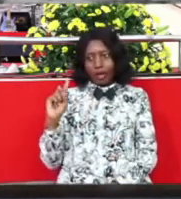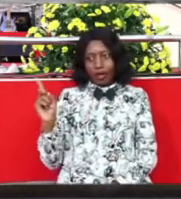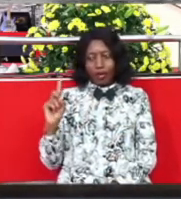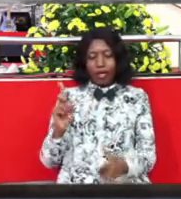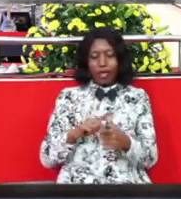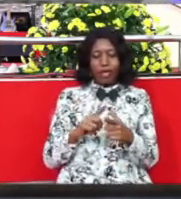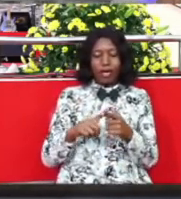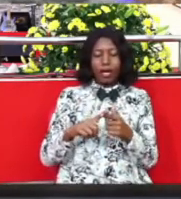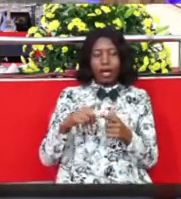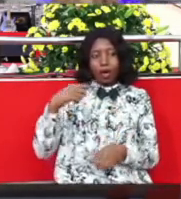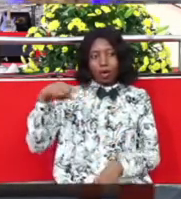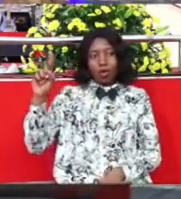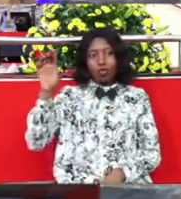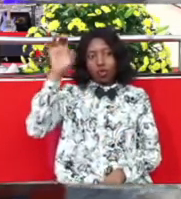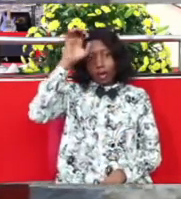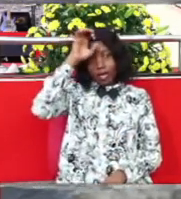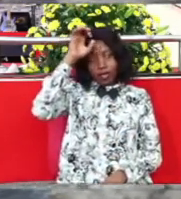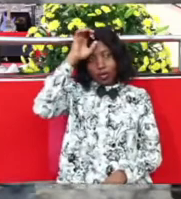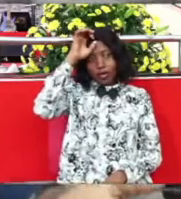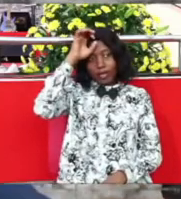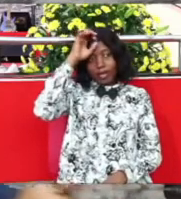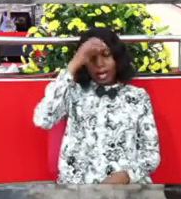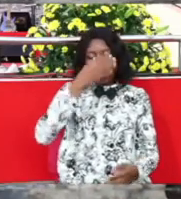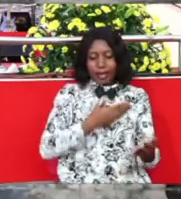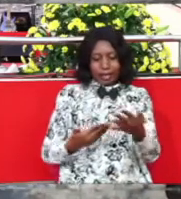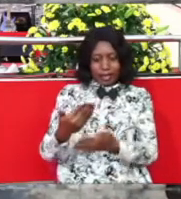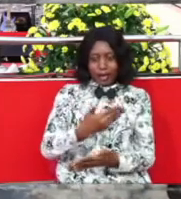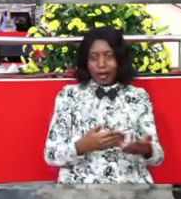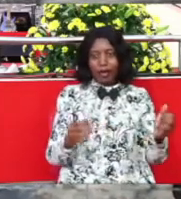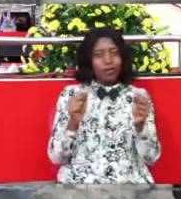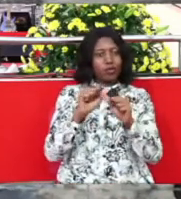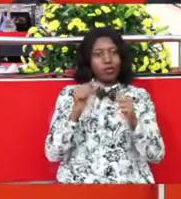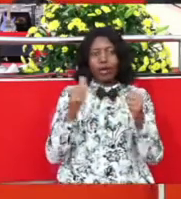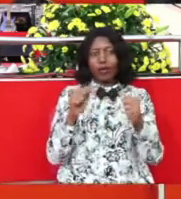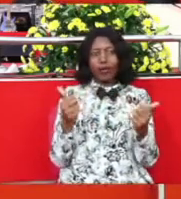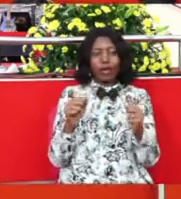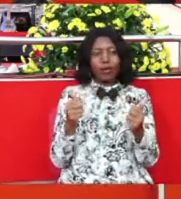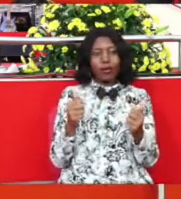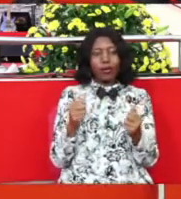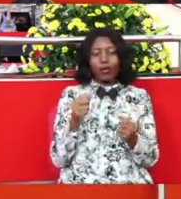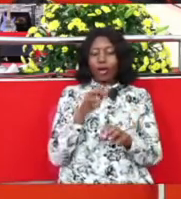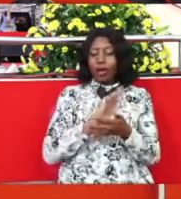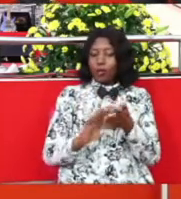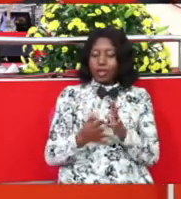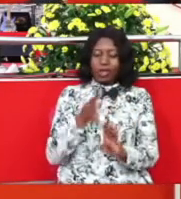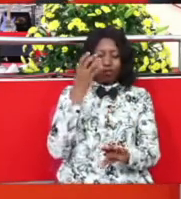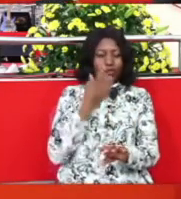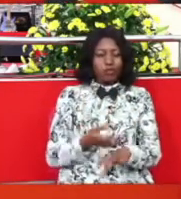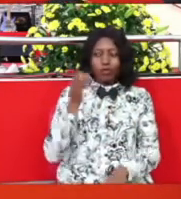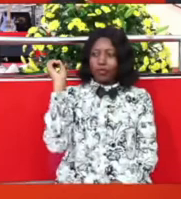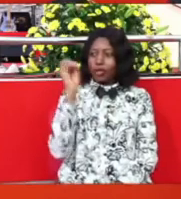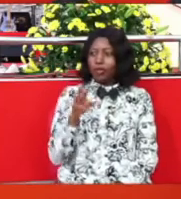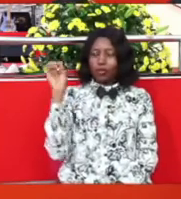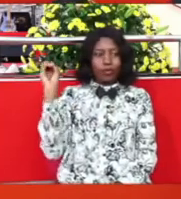to you. Ya kwamba utaenda mpaka Eldoret, Kisumu for that one. Every place you go, you find